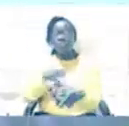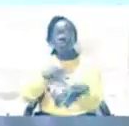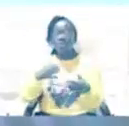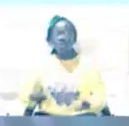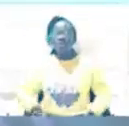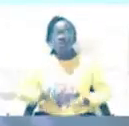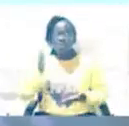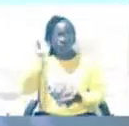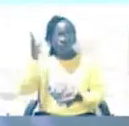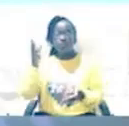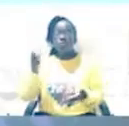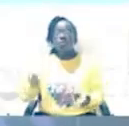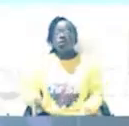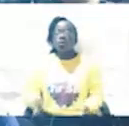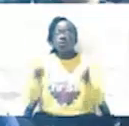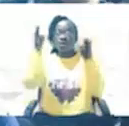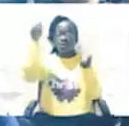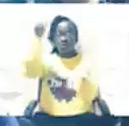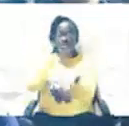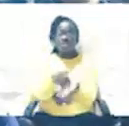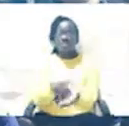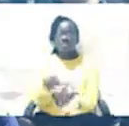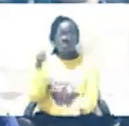Somebody shout amen. Amen.